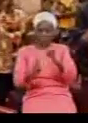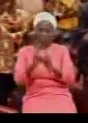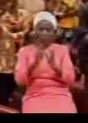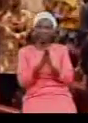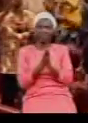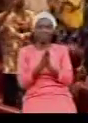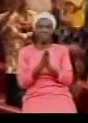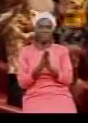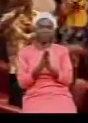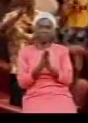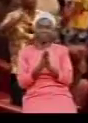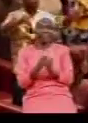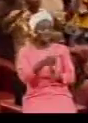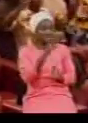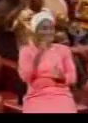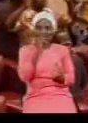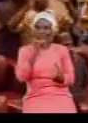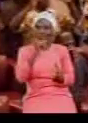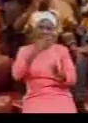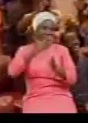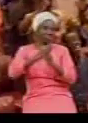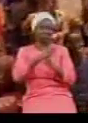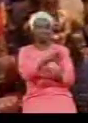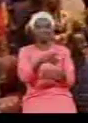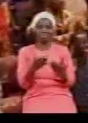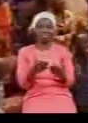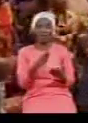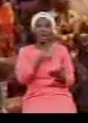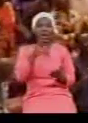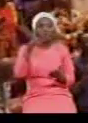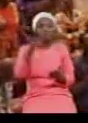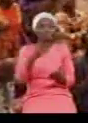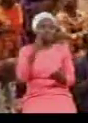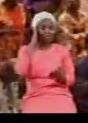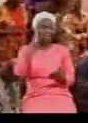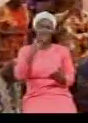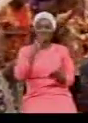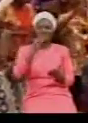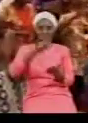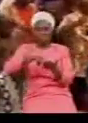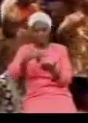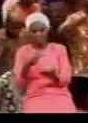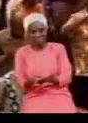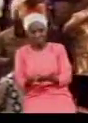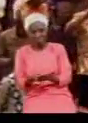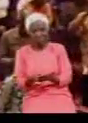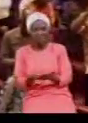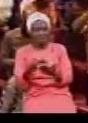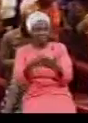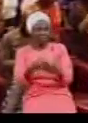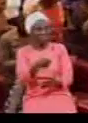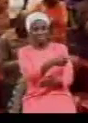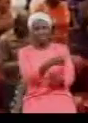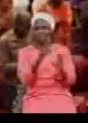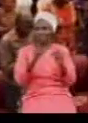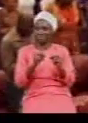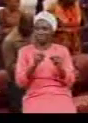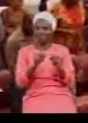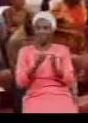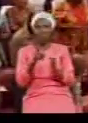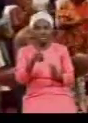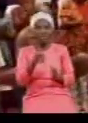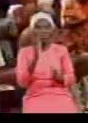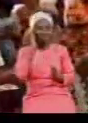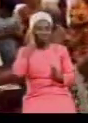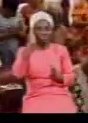They will not stand before you, and you will not crumble and cringe before them. You will